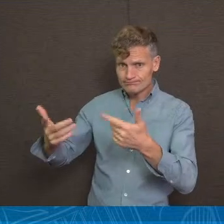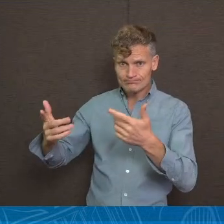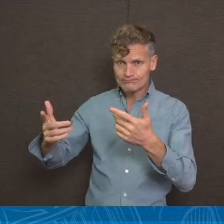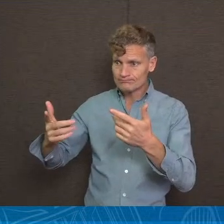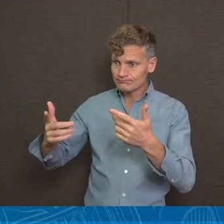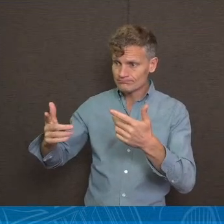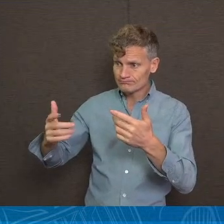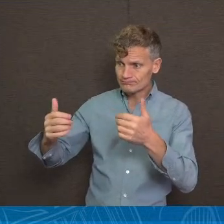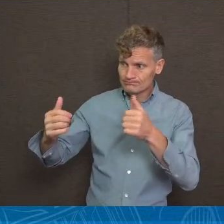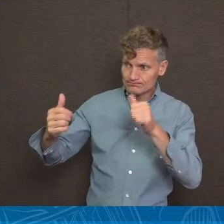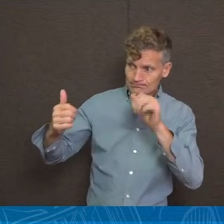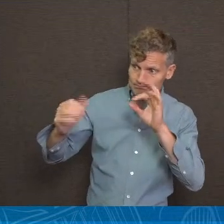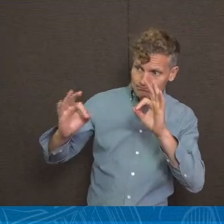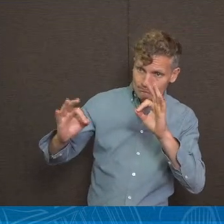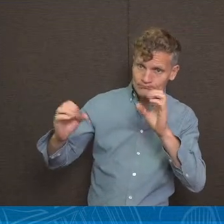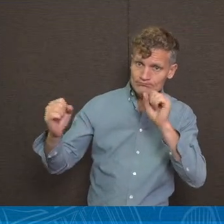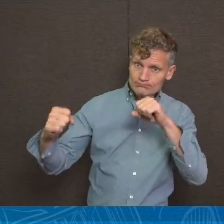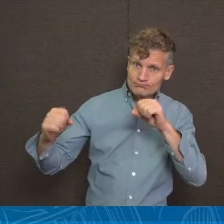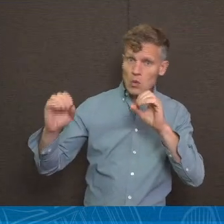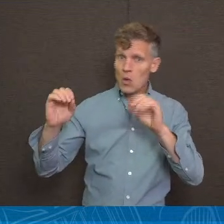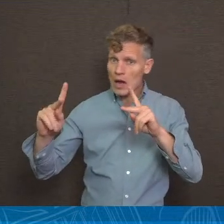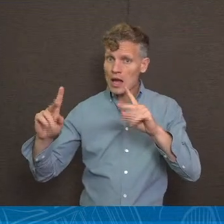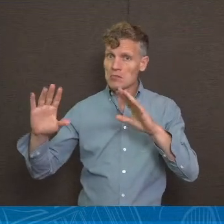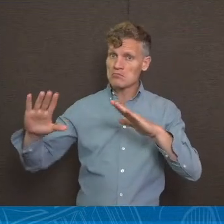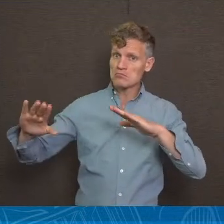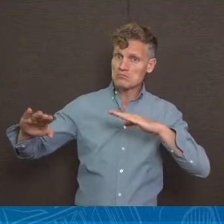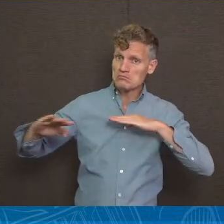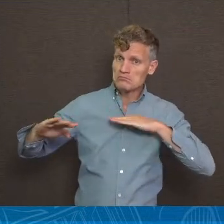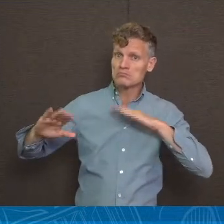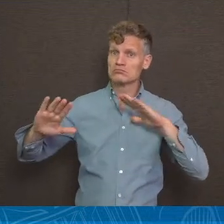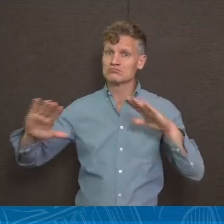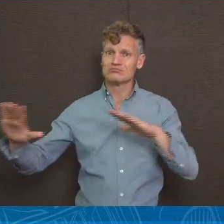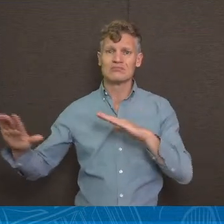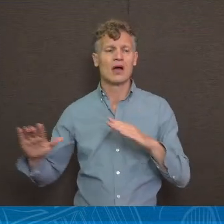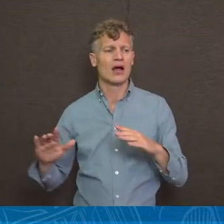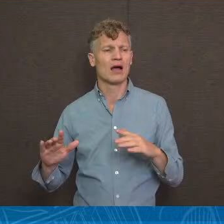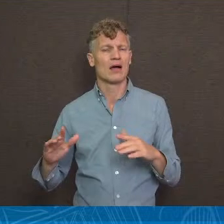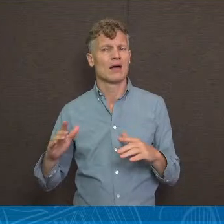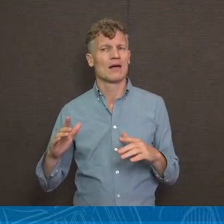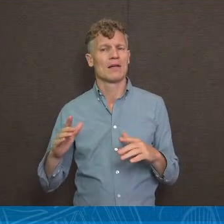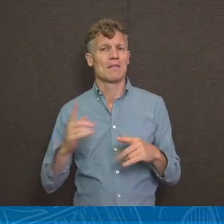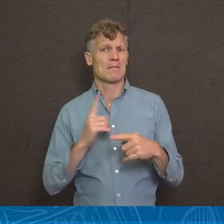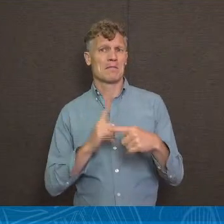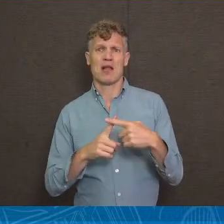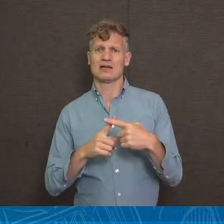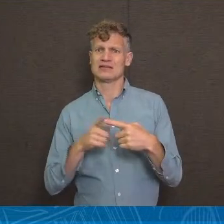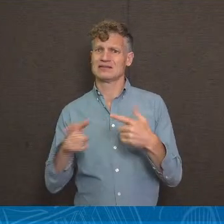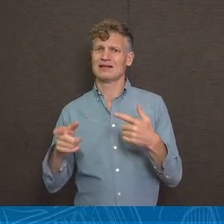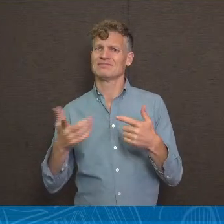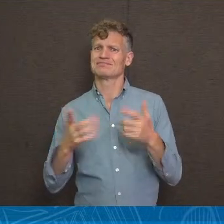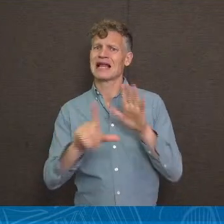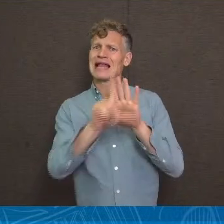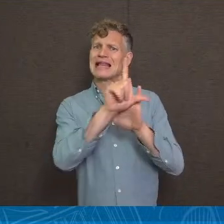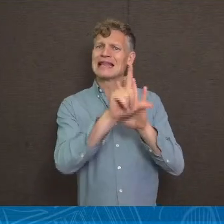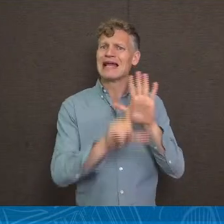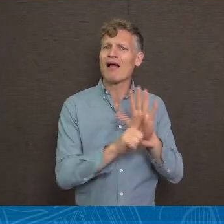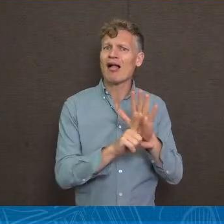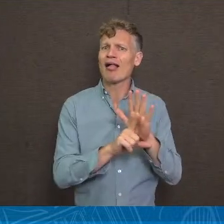there is also an understanding of how disability plays into mitigation frameworks